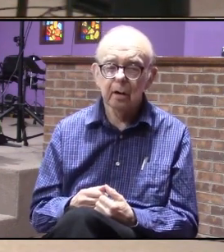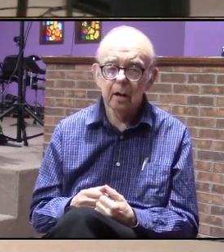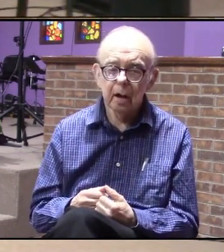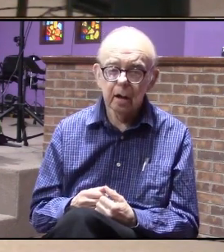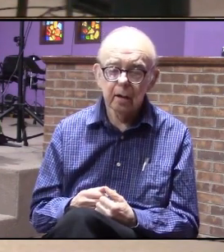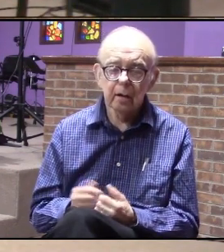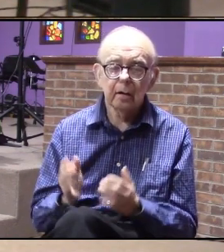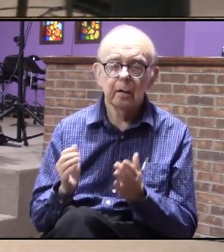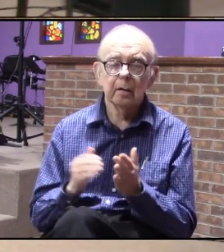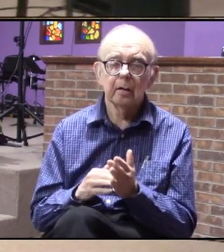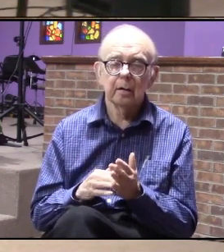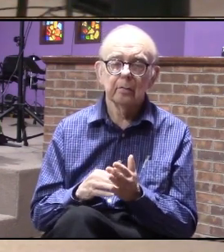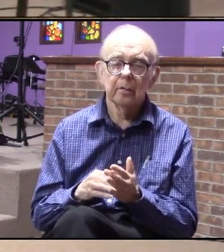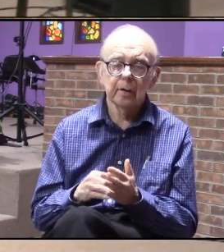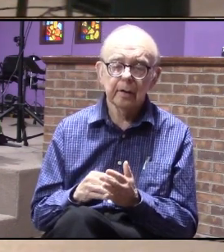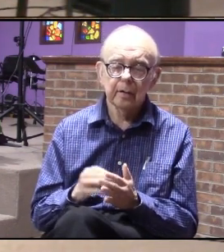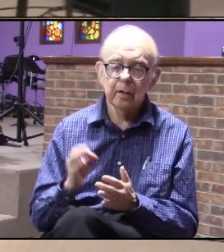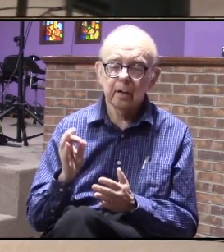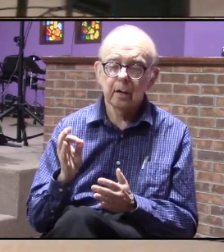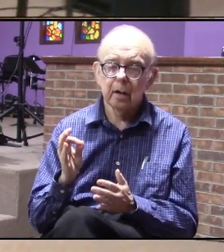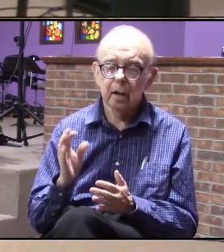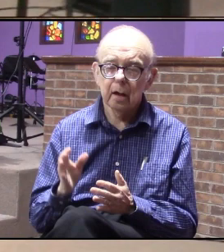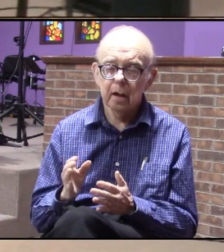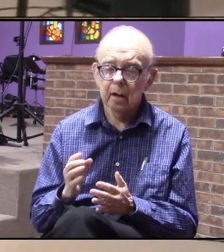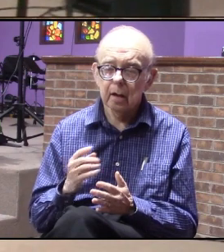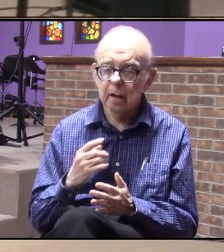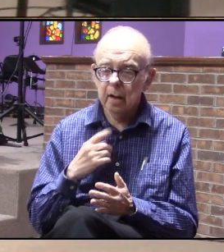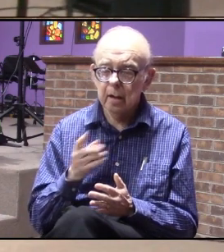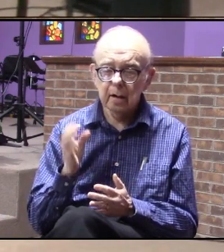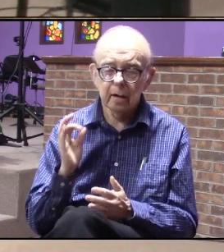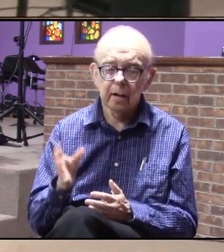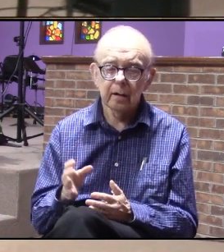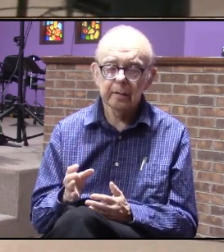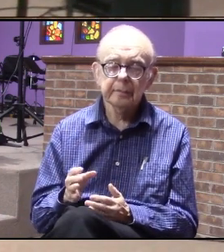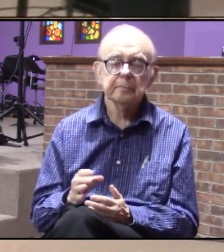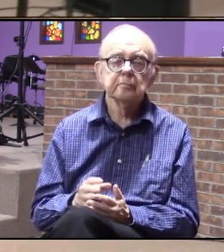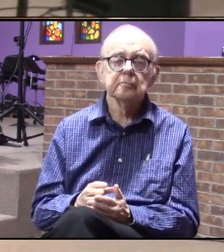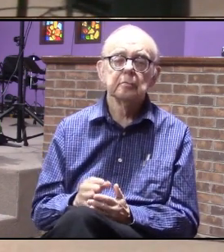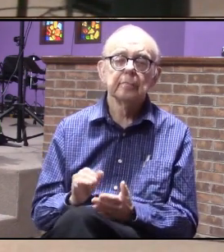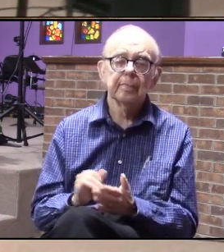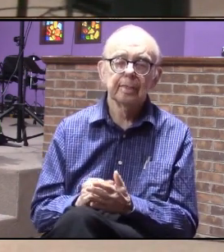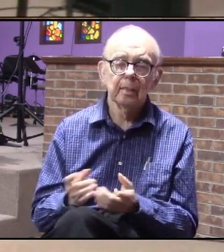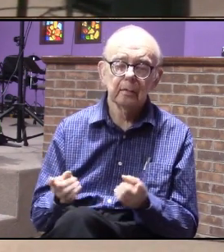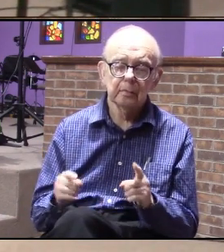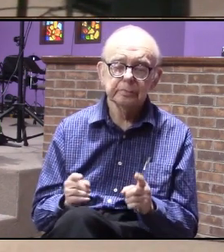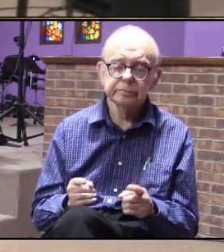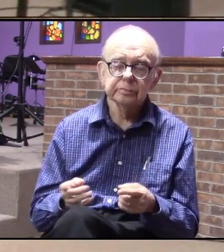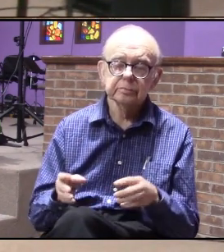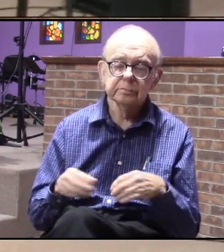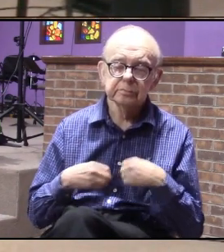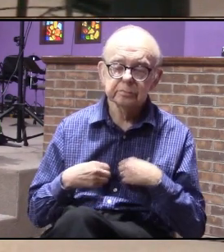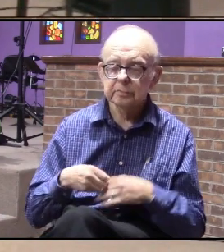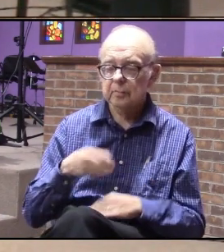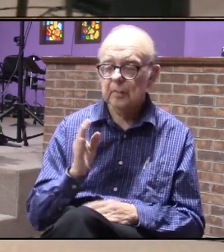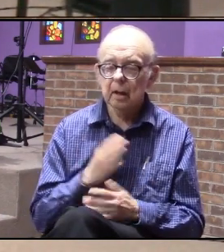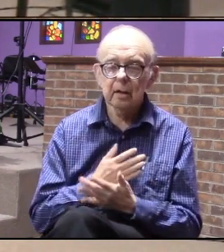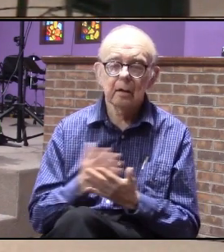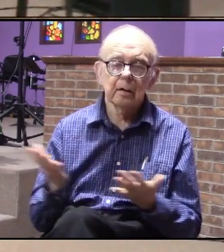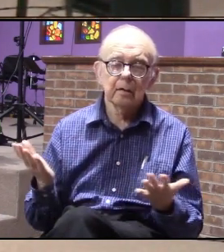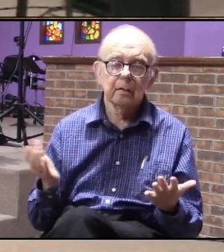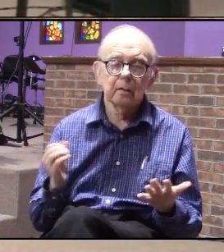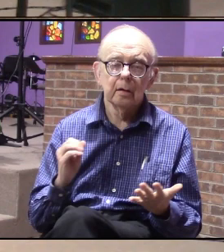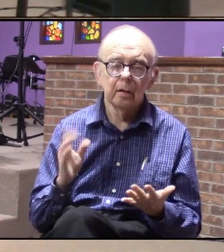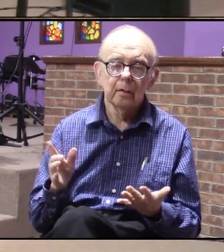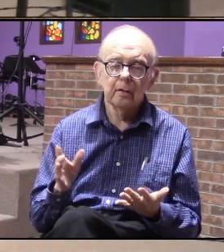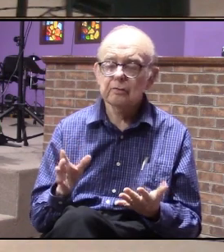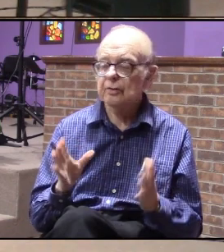And again, these pastors or preachers that preach that when you come to God, everything is